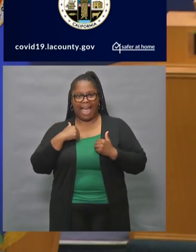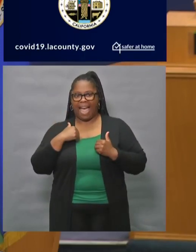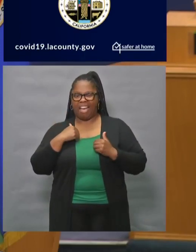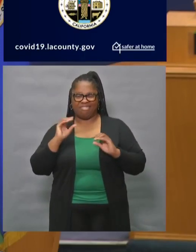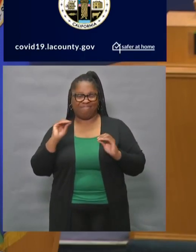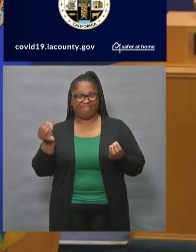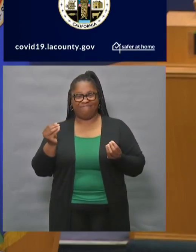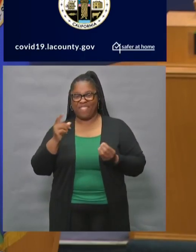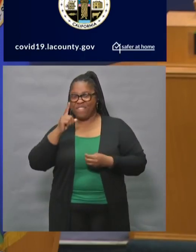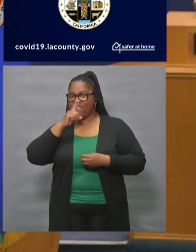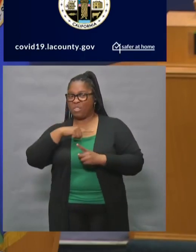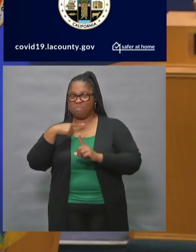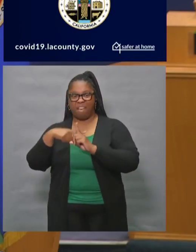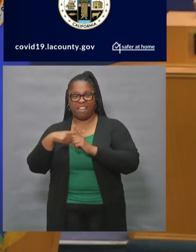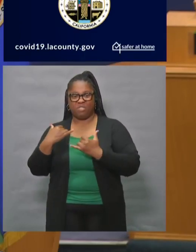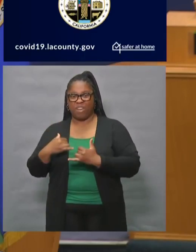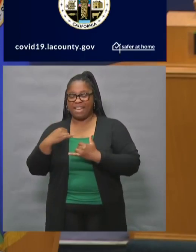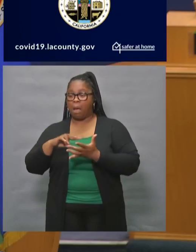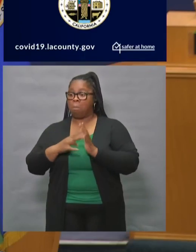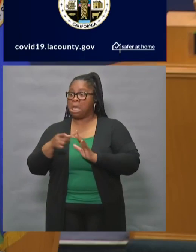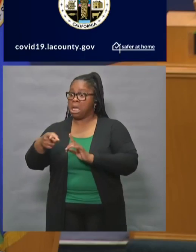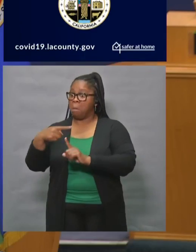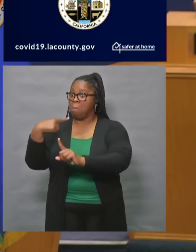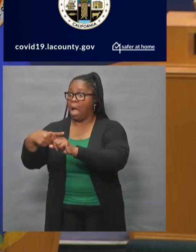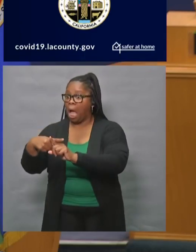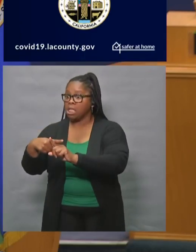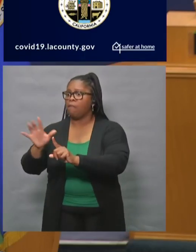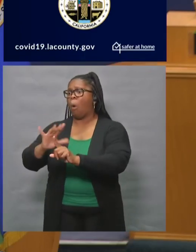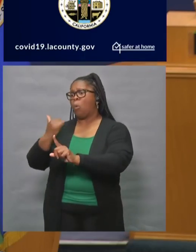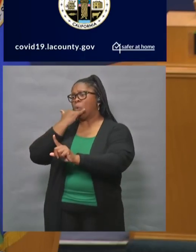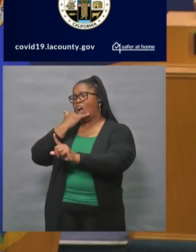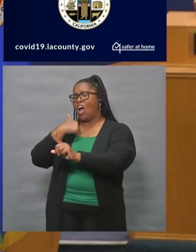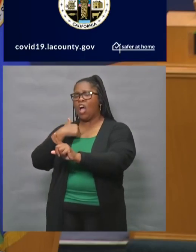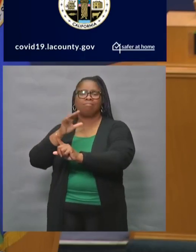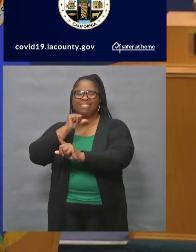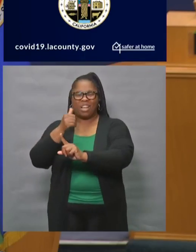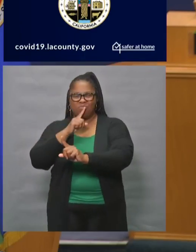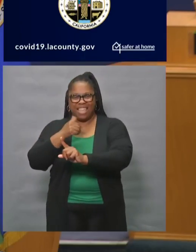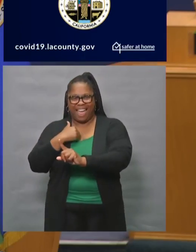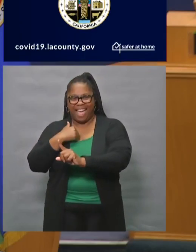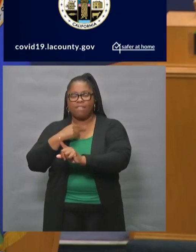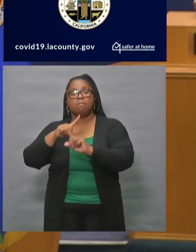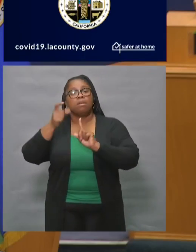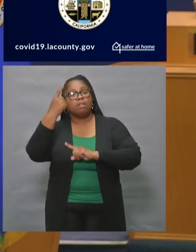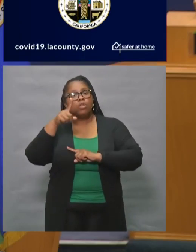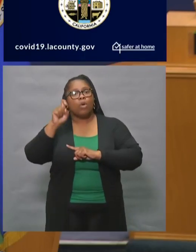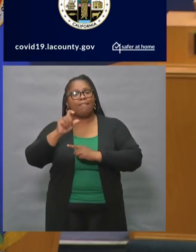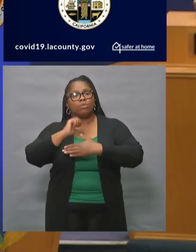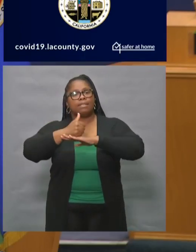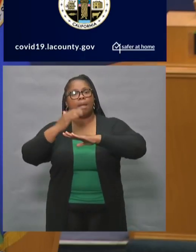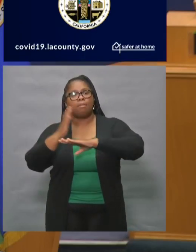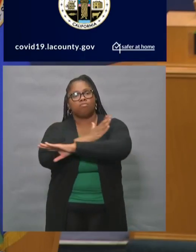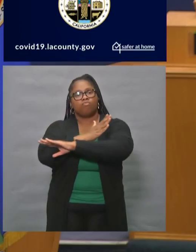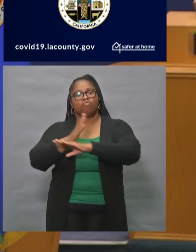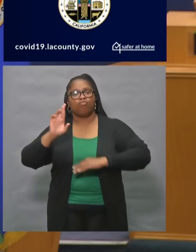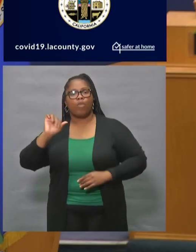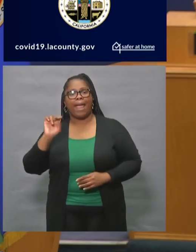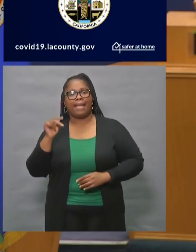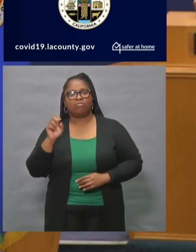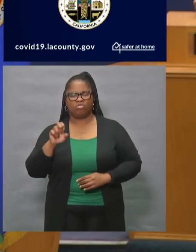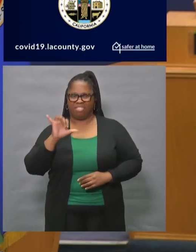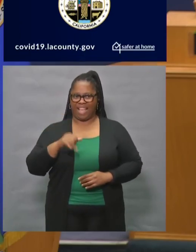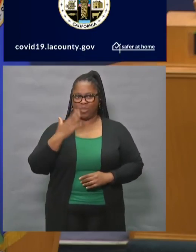positives associated with it right now, but that does create this range that you have to use, and I think that might be why you keep seeing